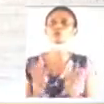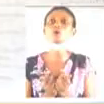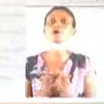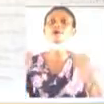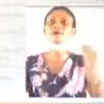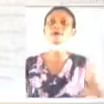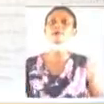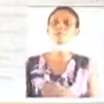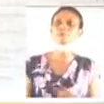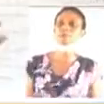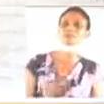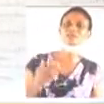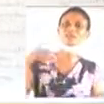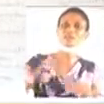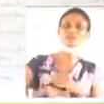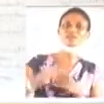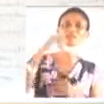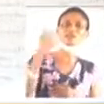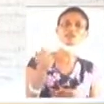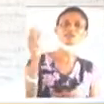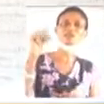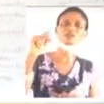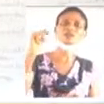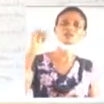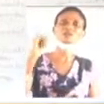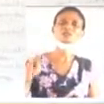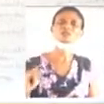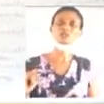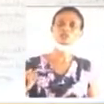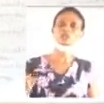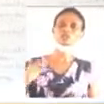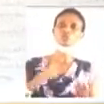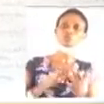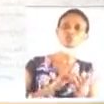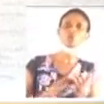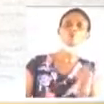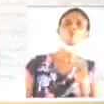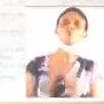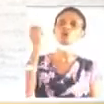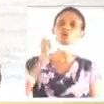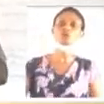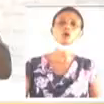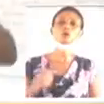anti-drug campaigns, even in their schools. They should organize it. We have